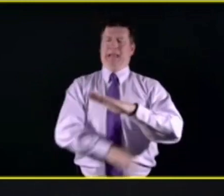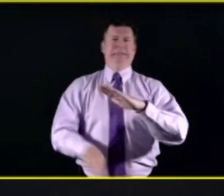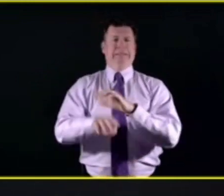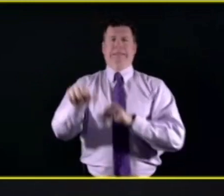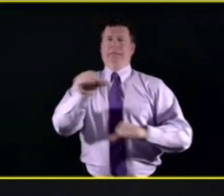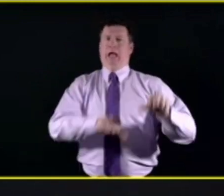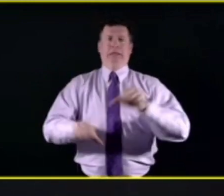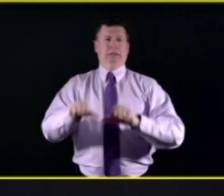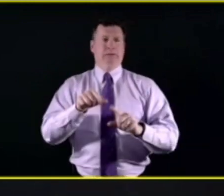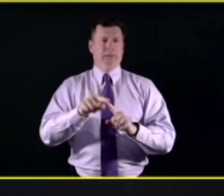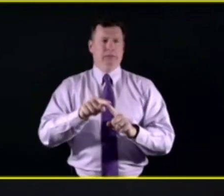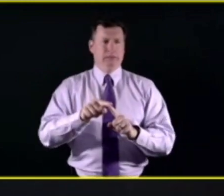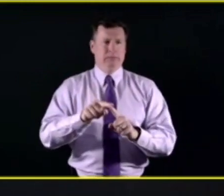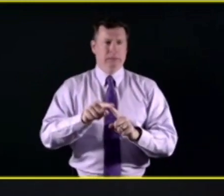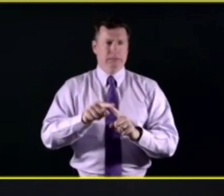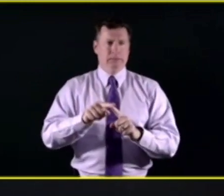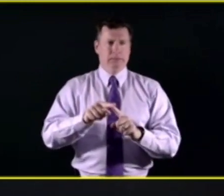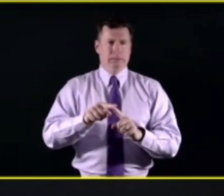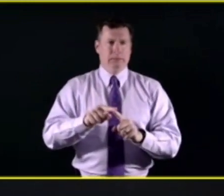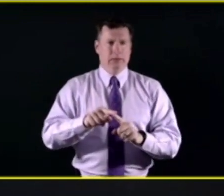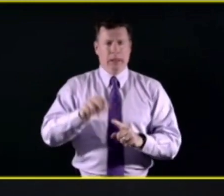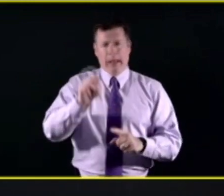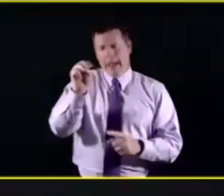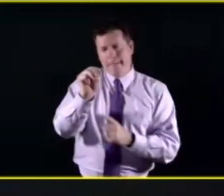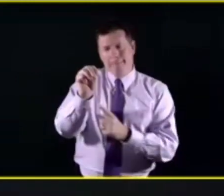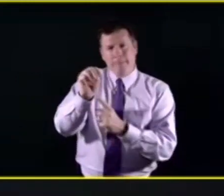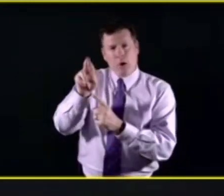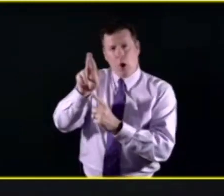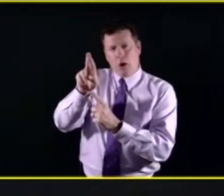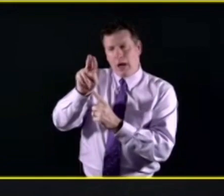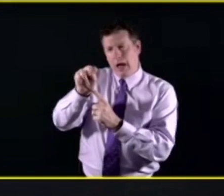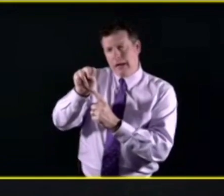it so key in these vaccines?